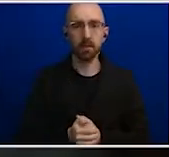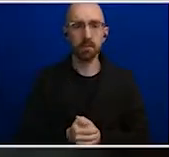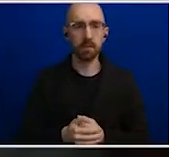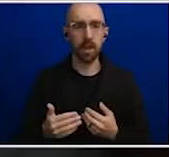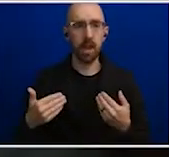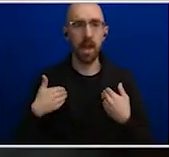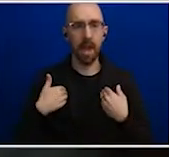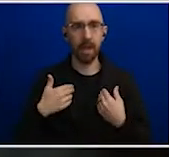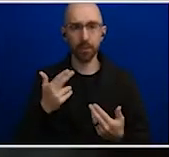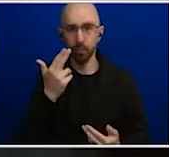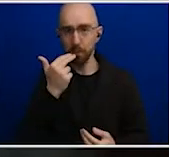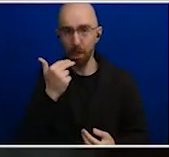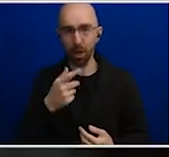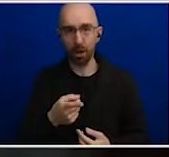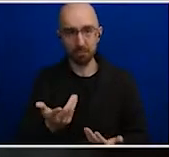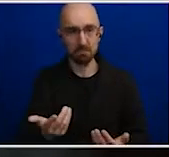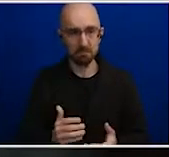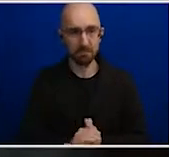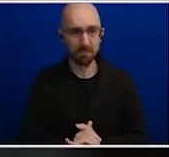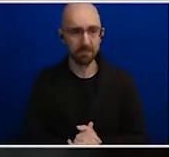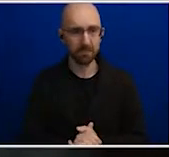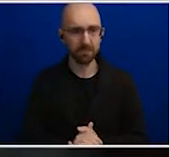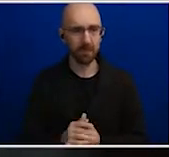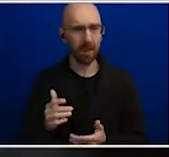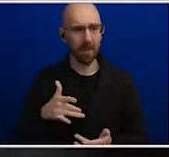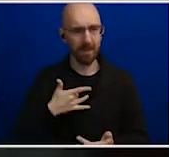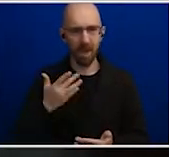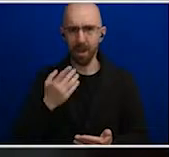How are you feeling? Never thought of that. I was focused on